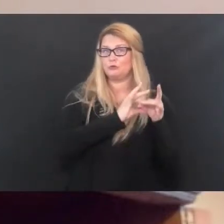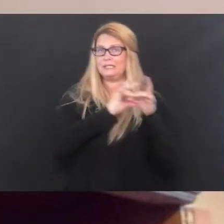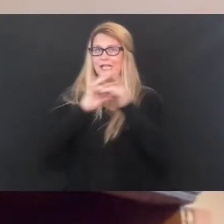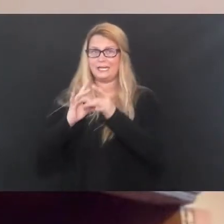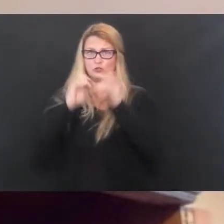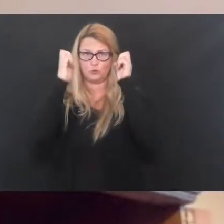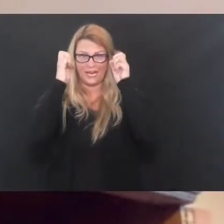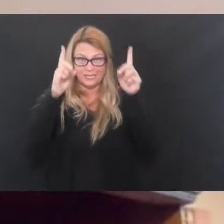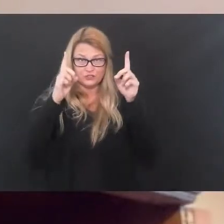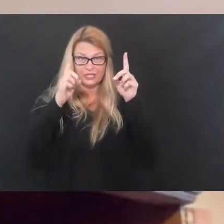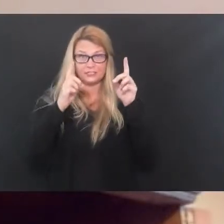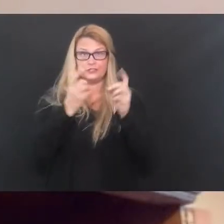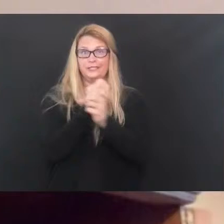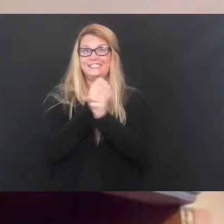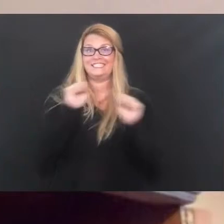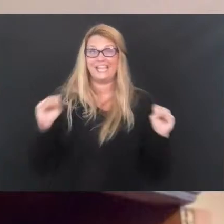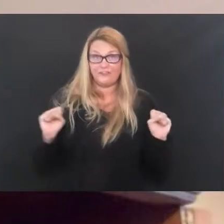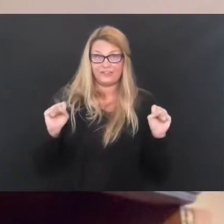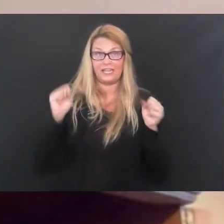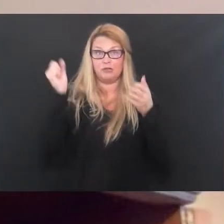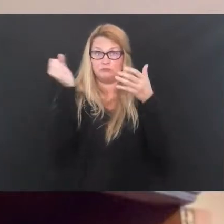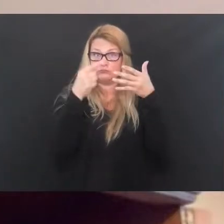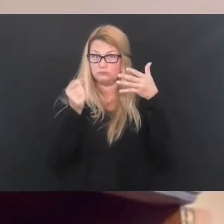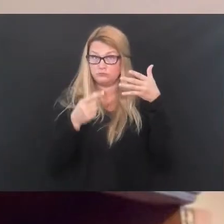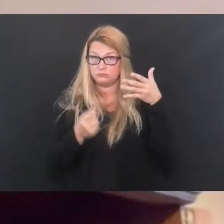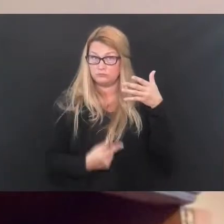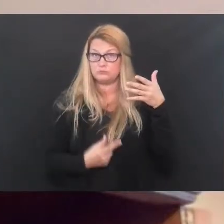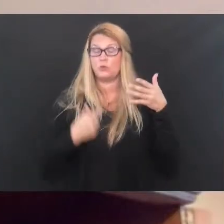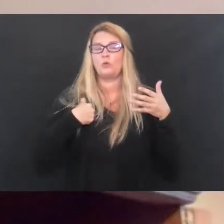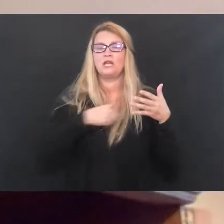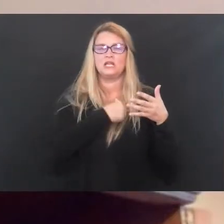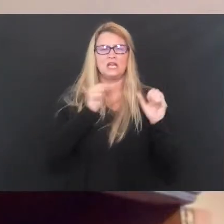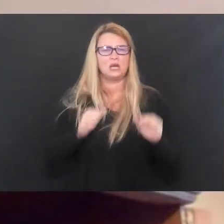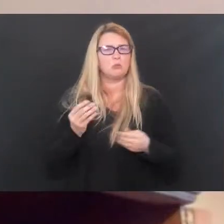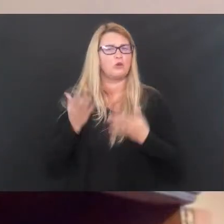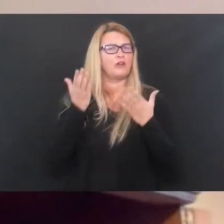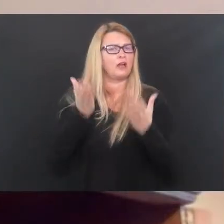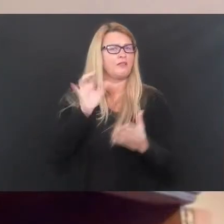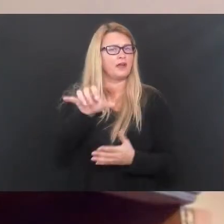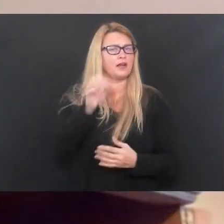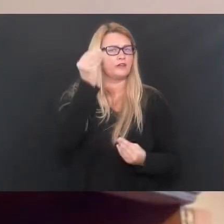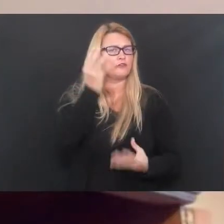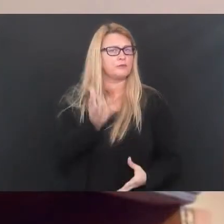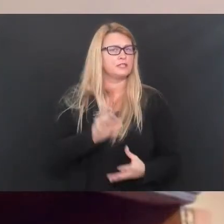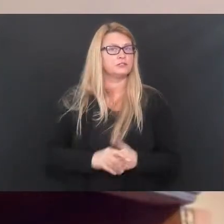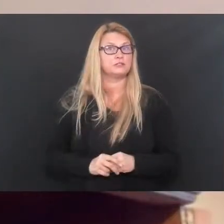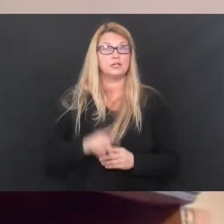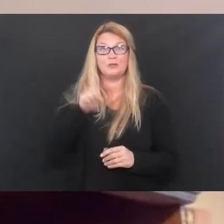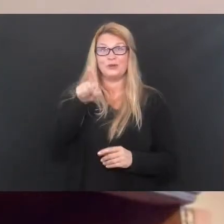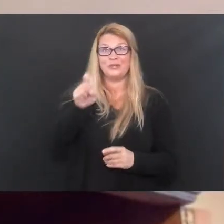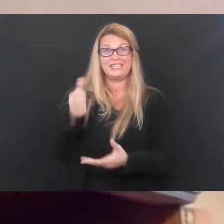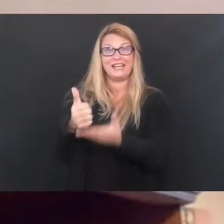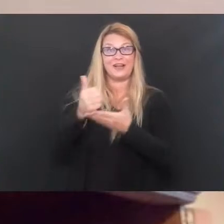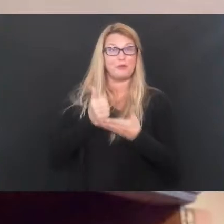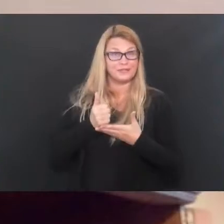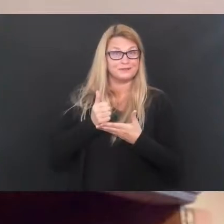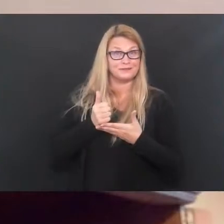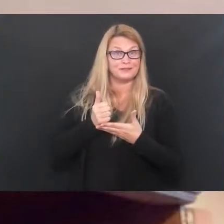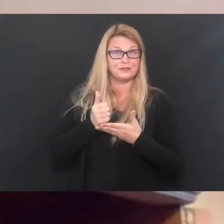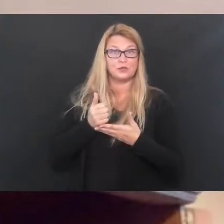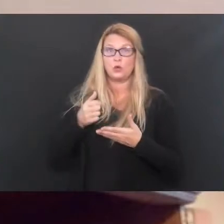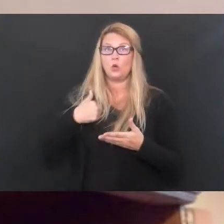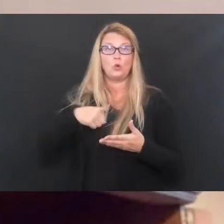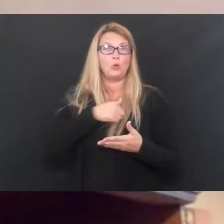on the safety of the vaccines, we will get with you and provide that to you. But we need your assistance. We don't want to be